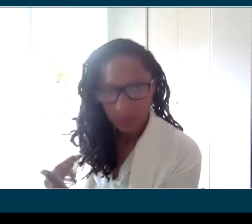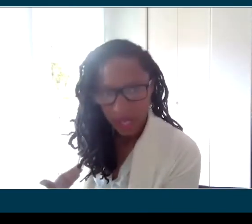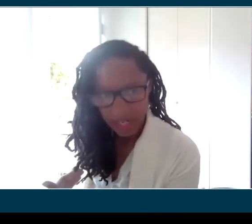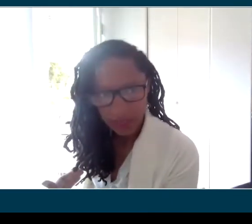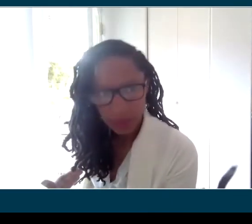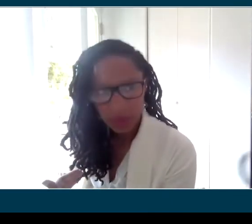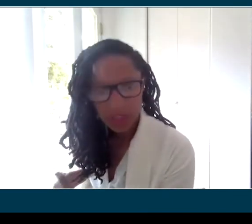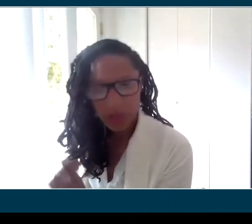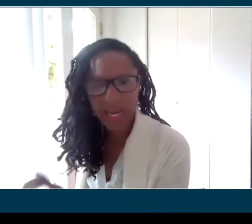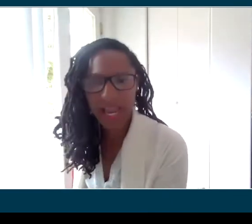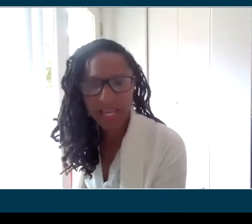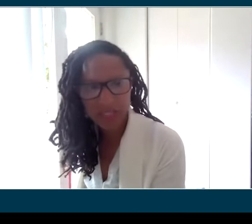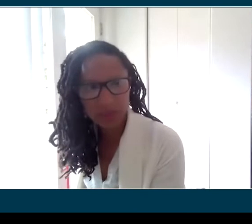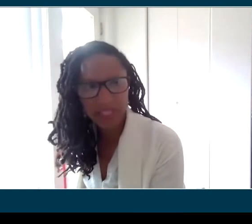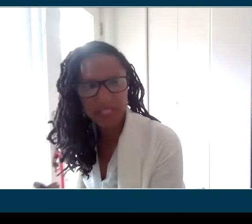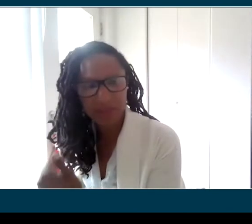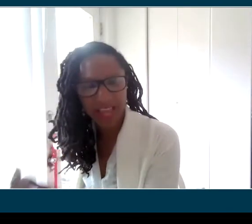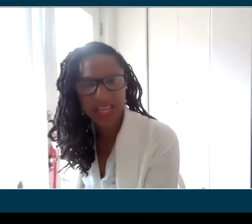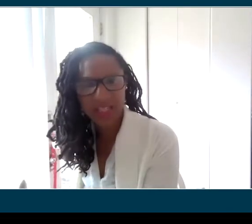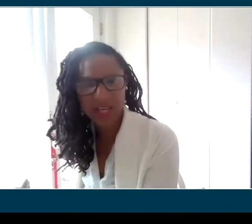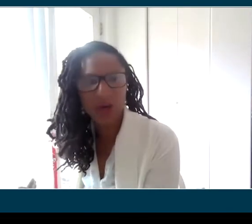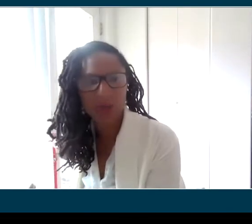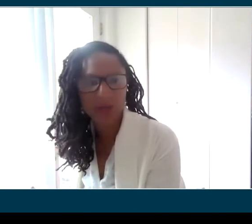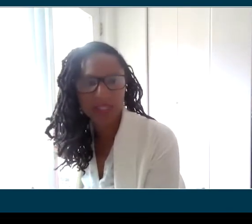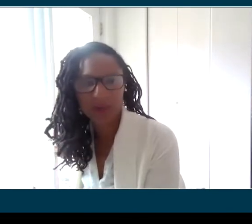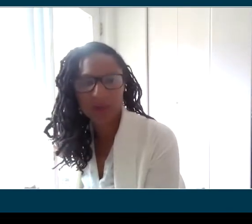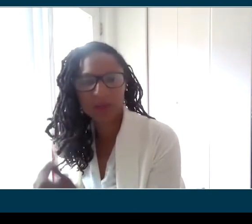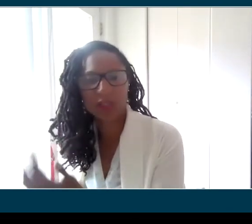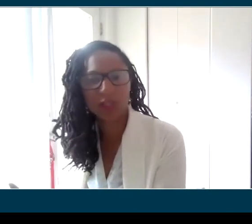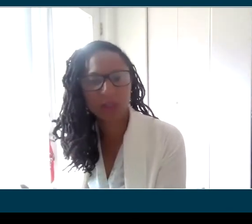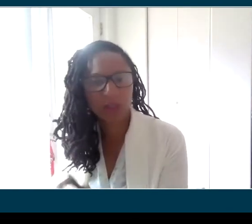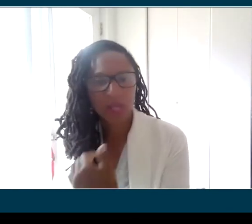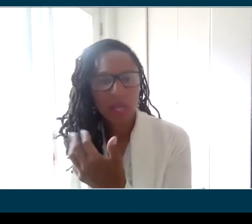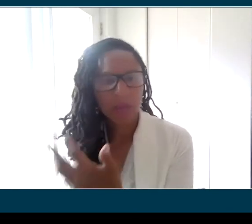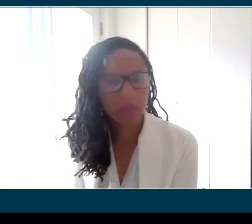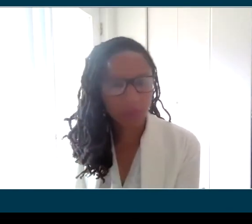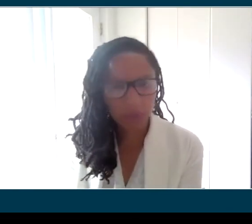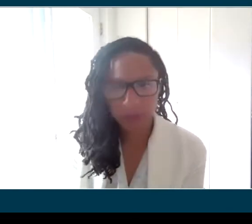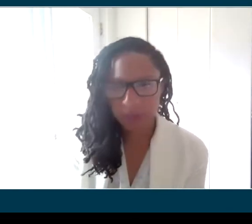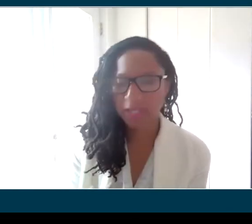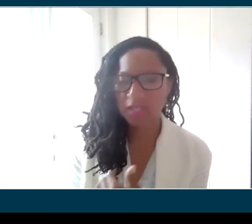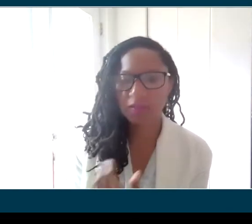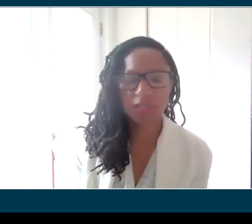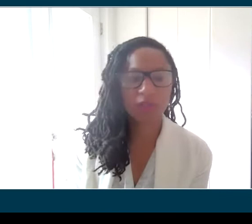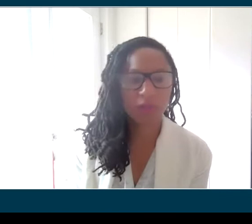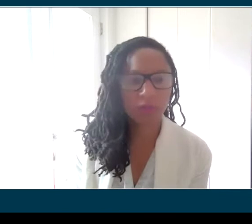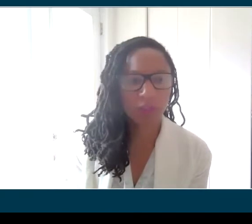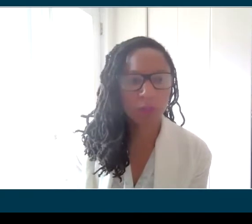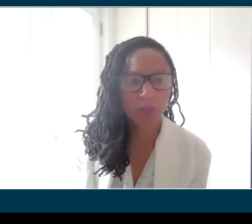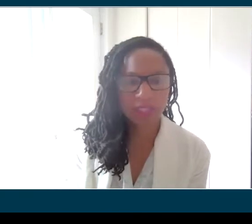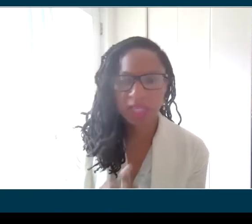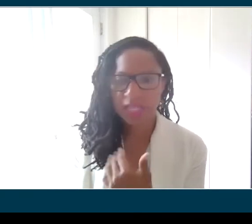or I can move into an and space of, and I open myself up to learn about different perspectives,